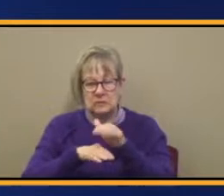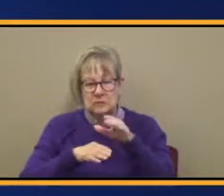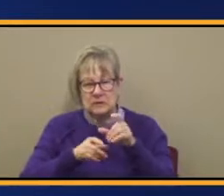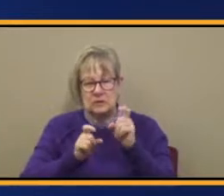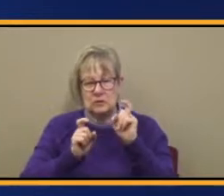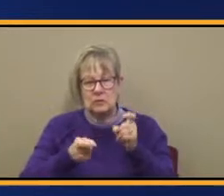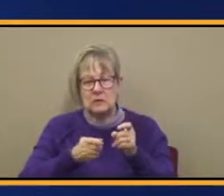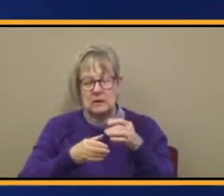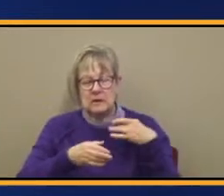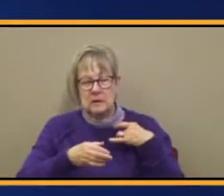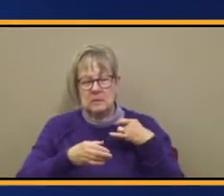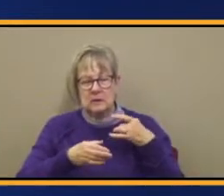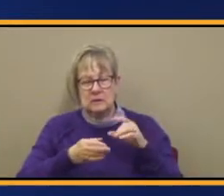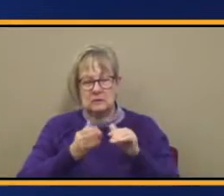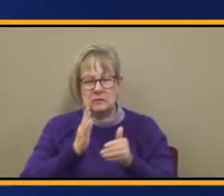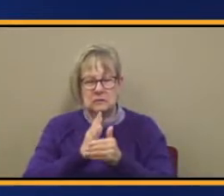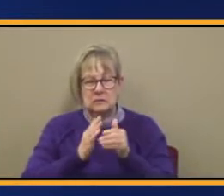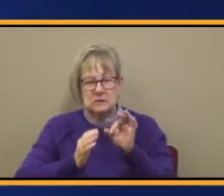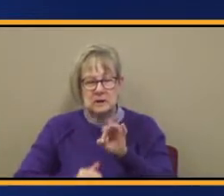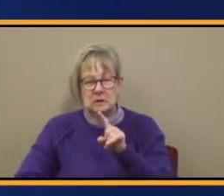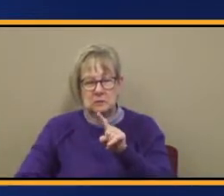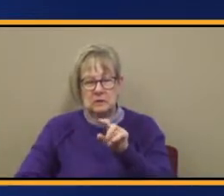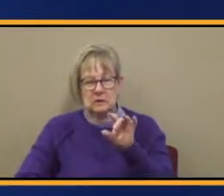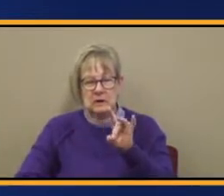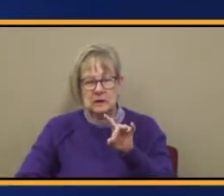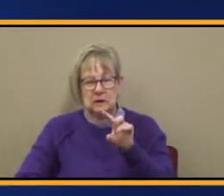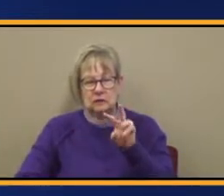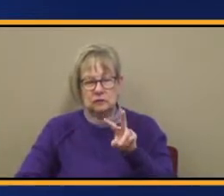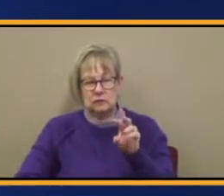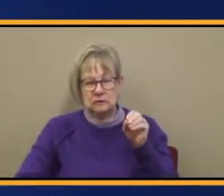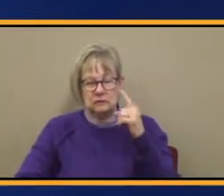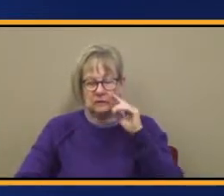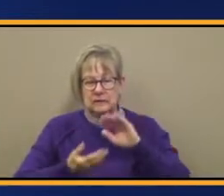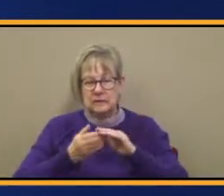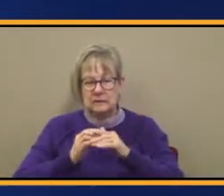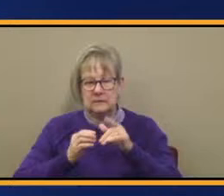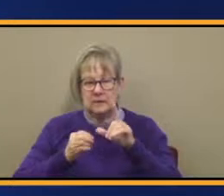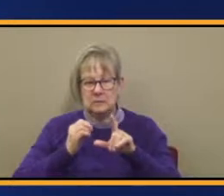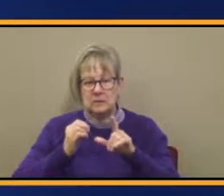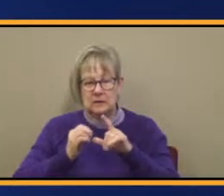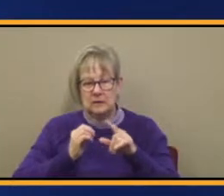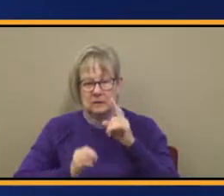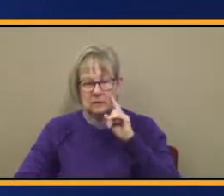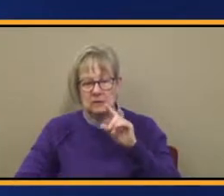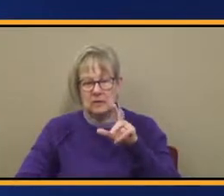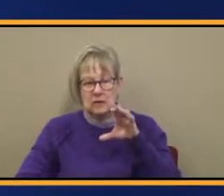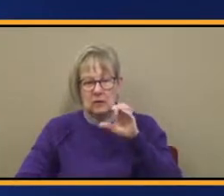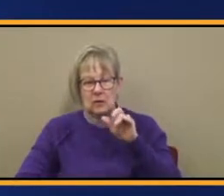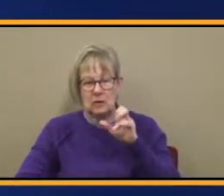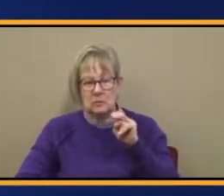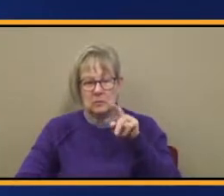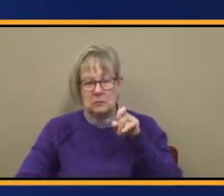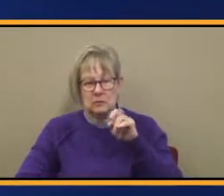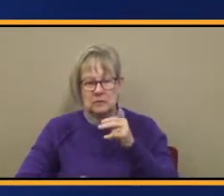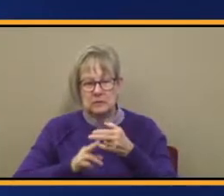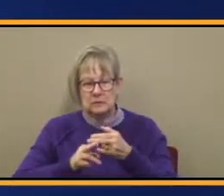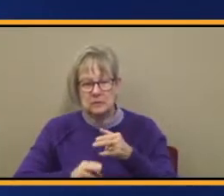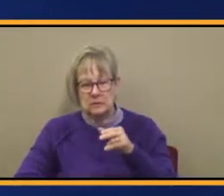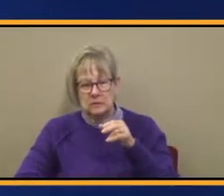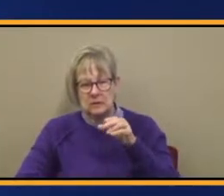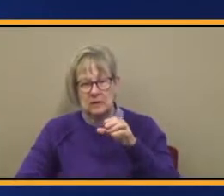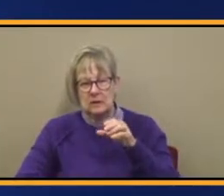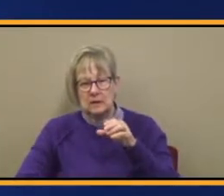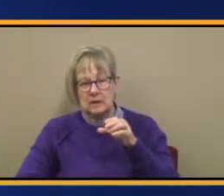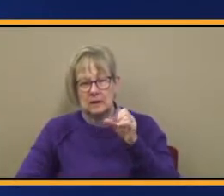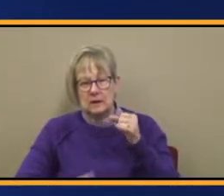application 299-8210 for the City of El Paso Police Department project identified as Local Border Security